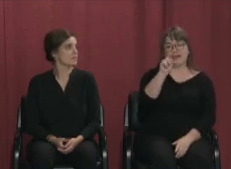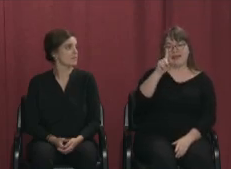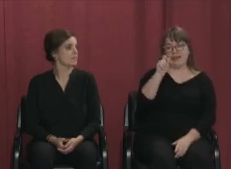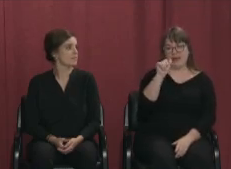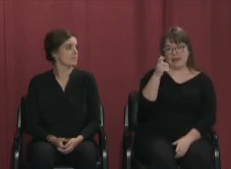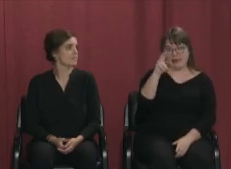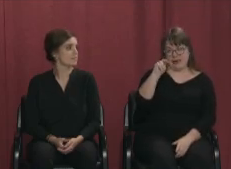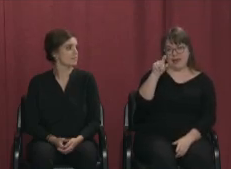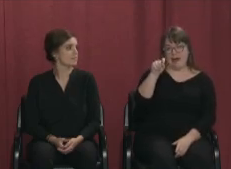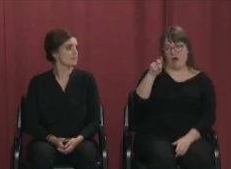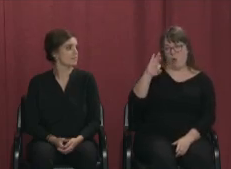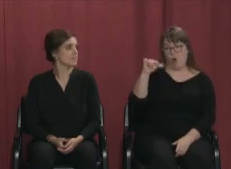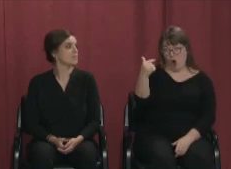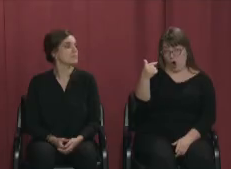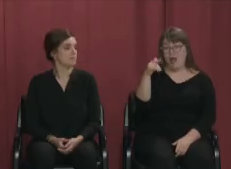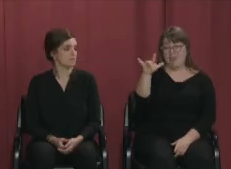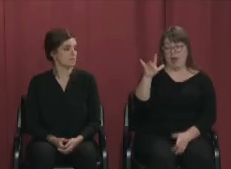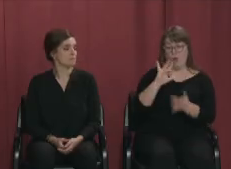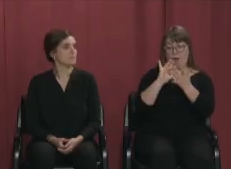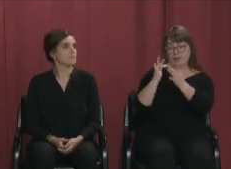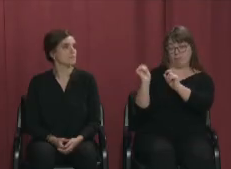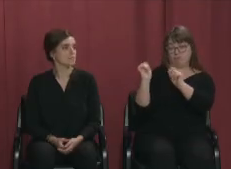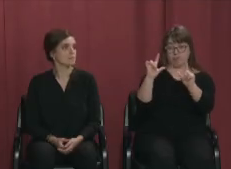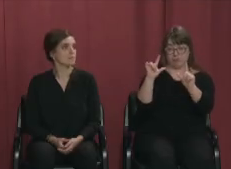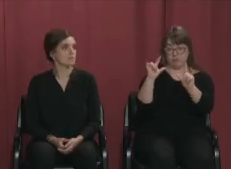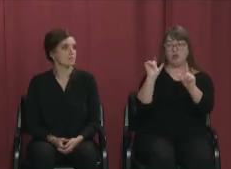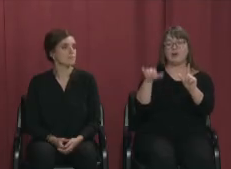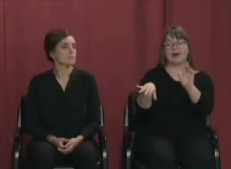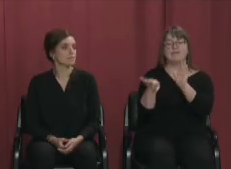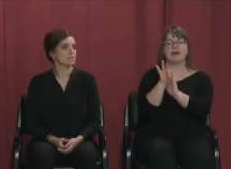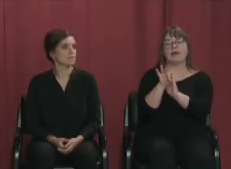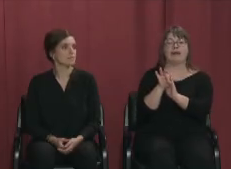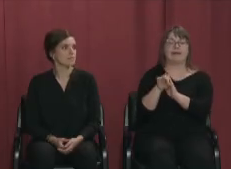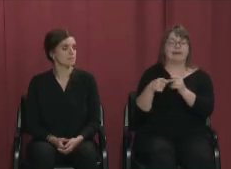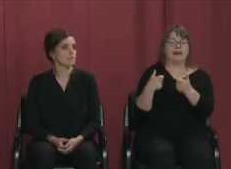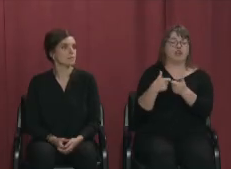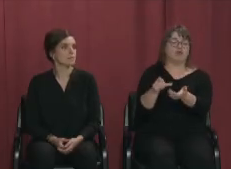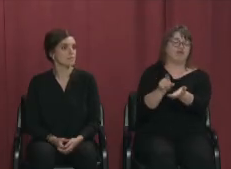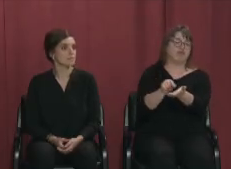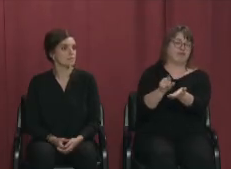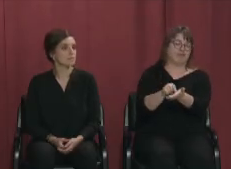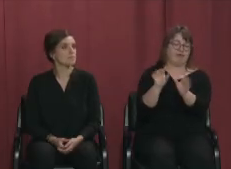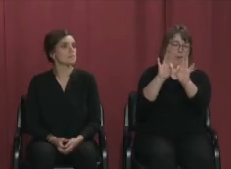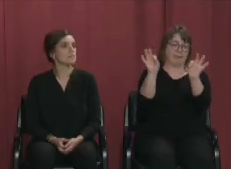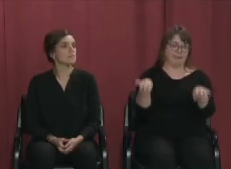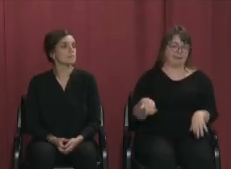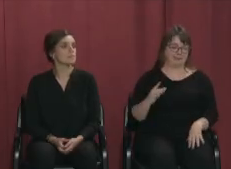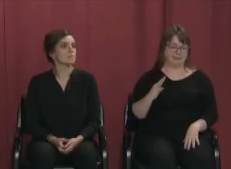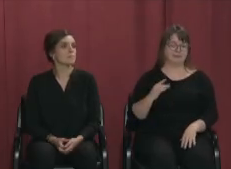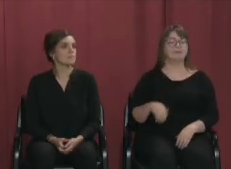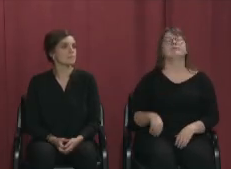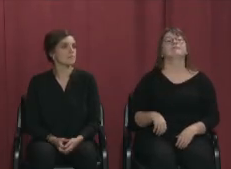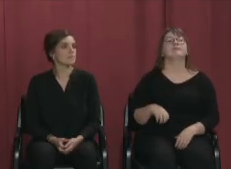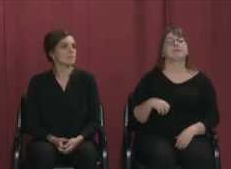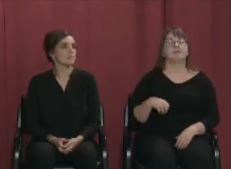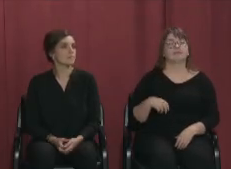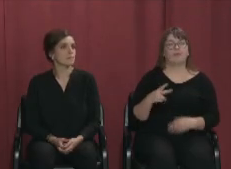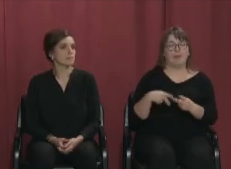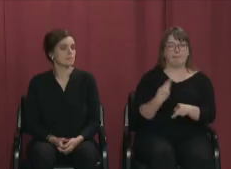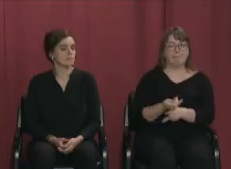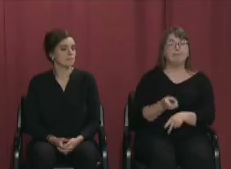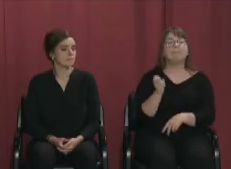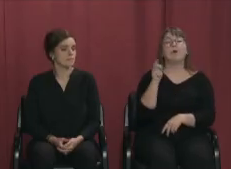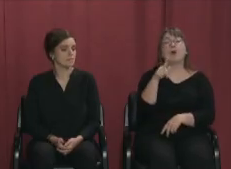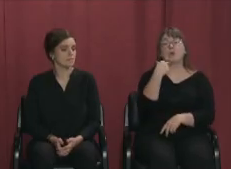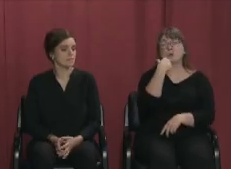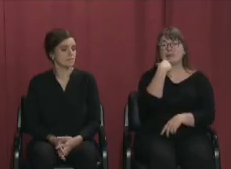lwvdayton.org website, and you will find the voter guide there in a digital form. You said something that